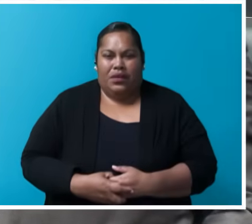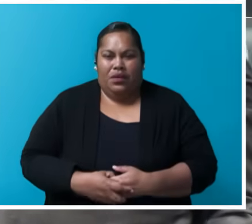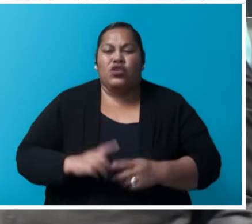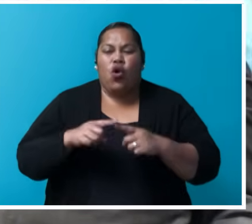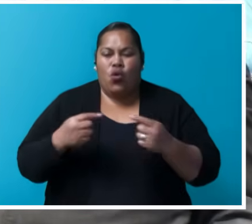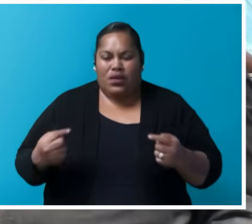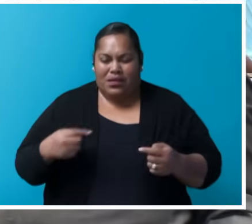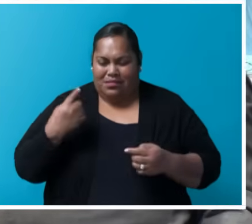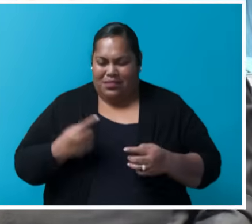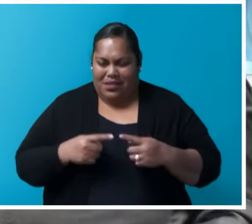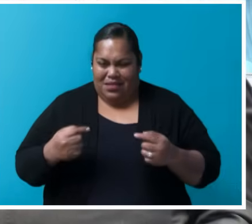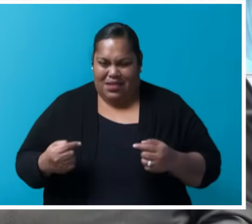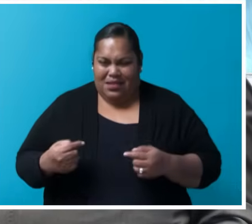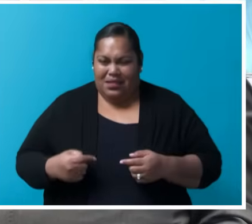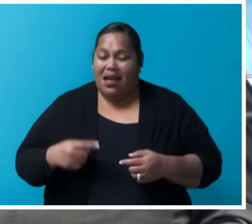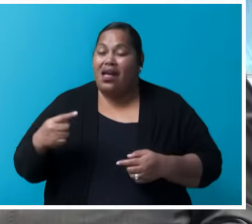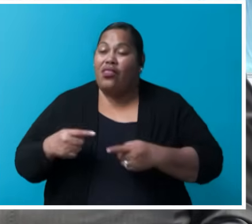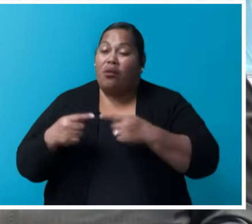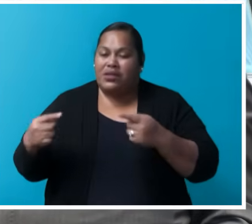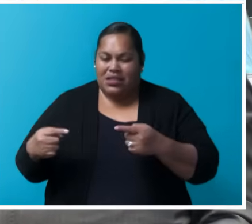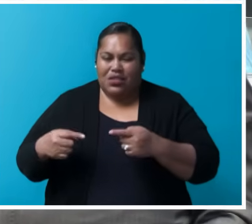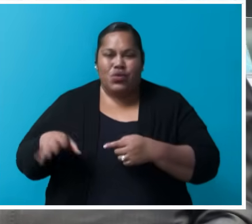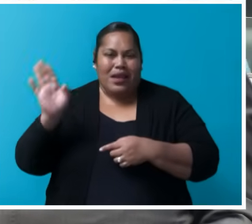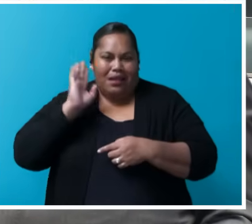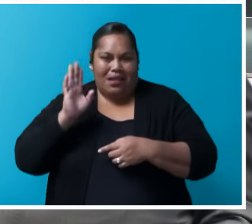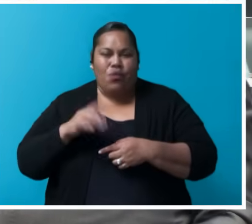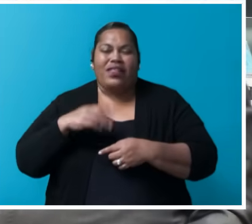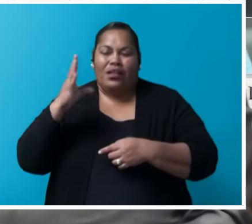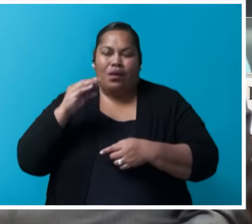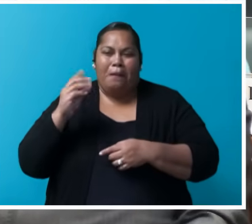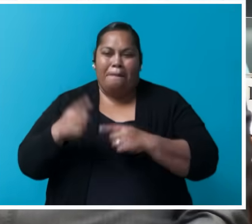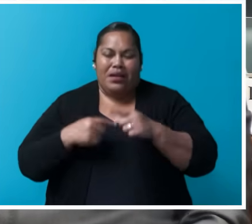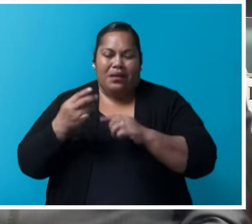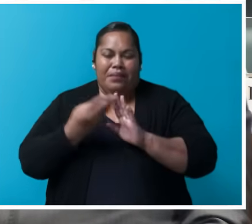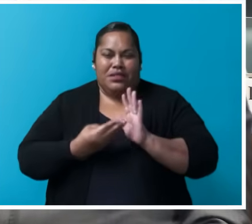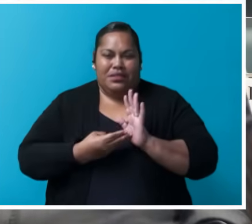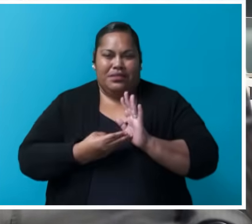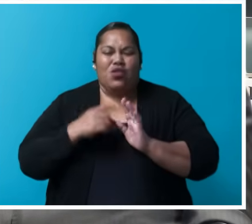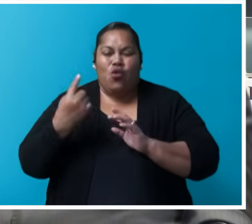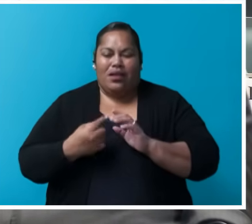that they had from the other side, Mr. Speaker. That is the only thing.